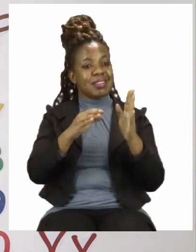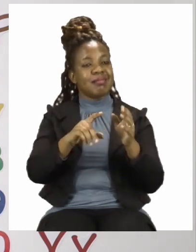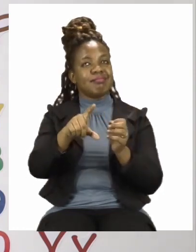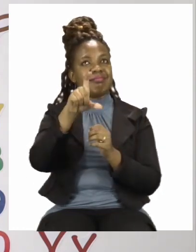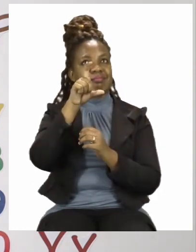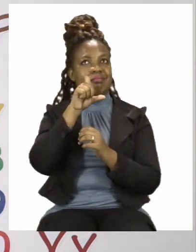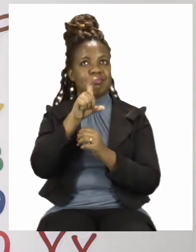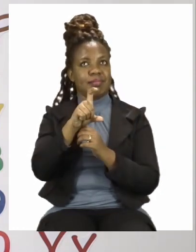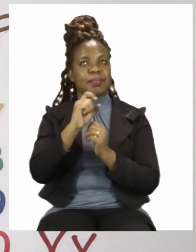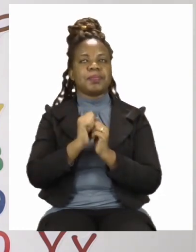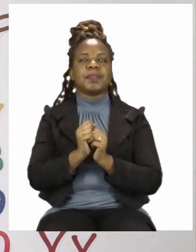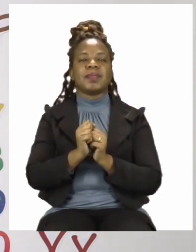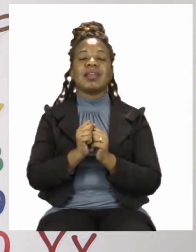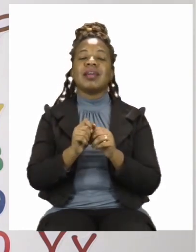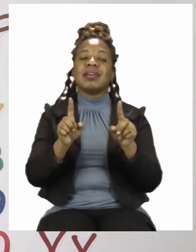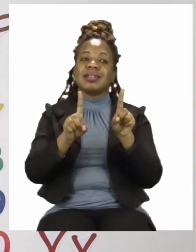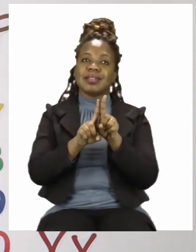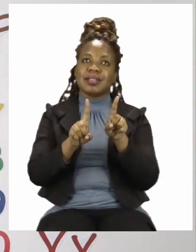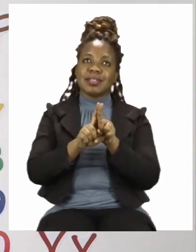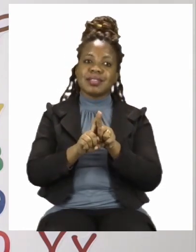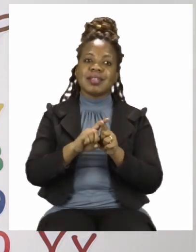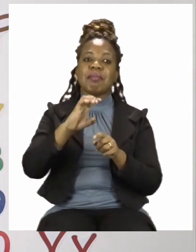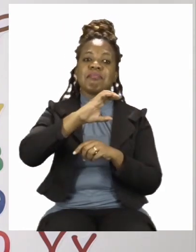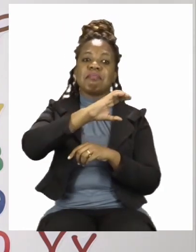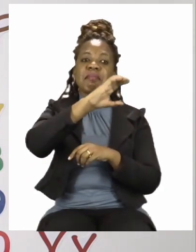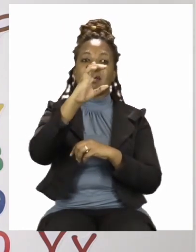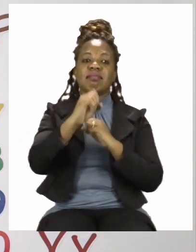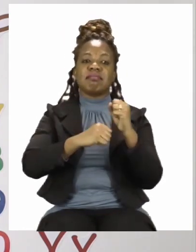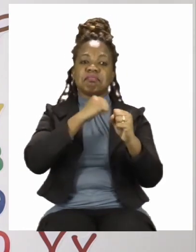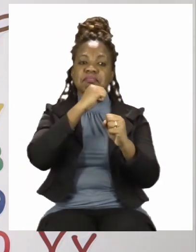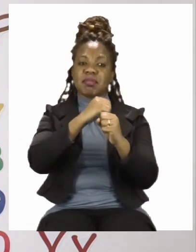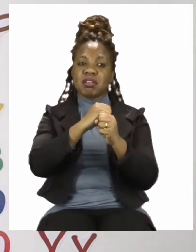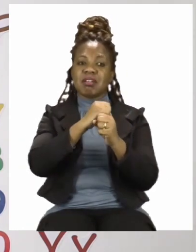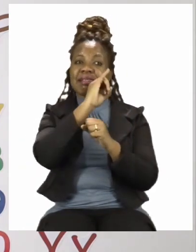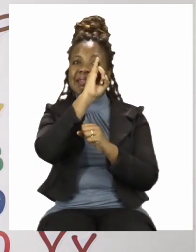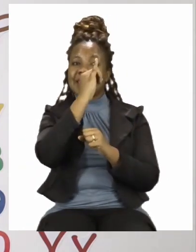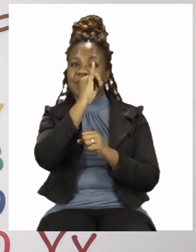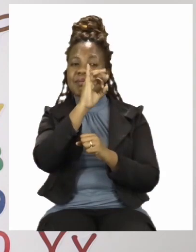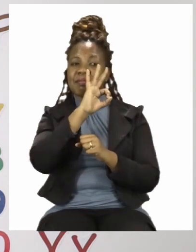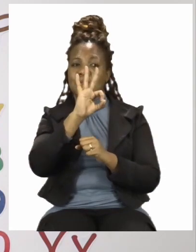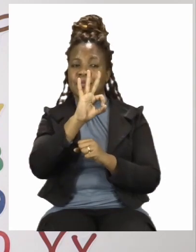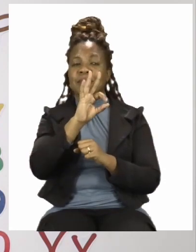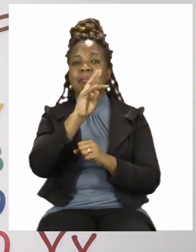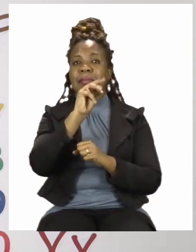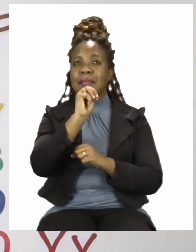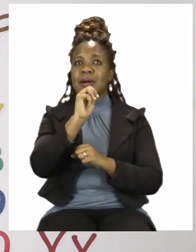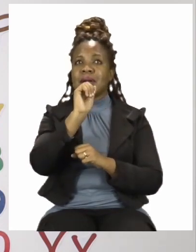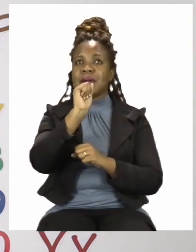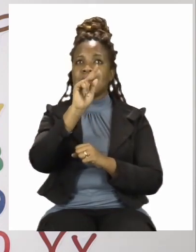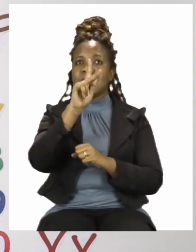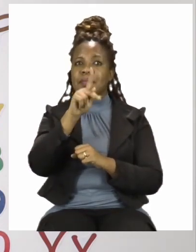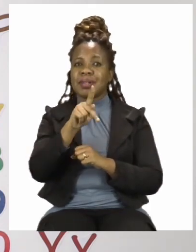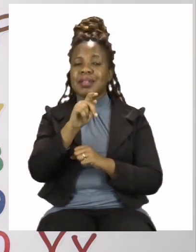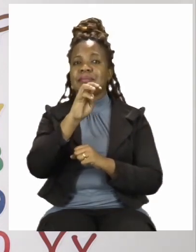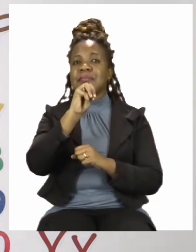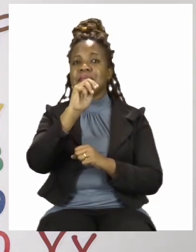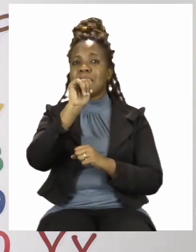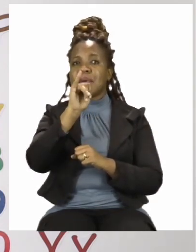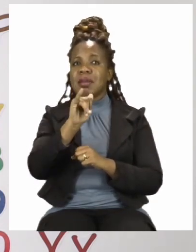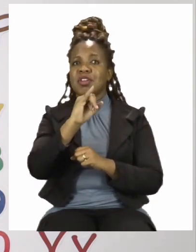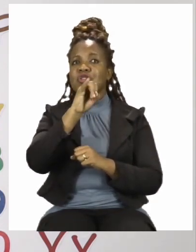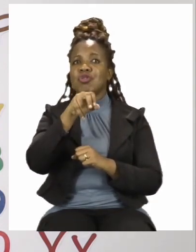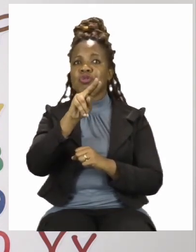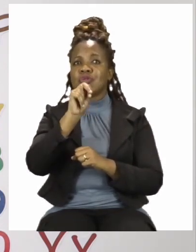then our months as well start with capital letters from January, February, March, all the way to